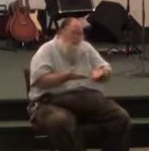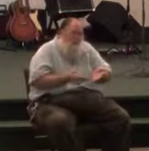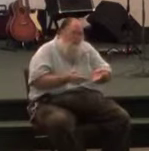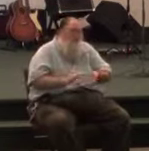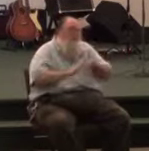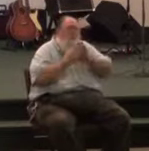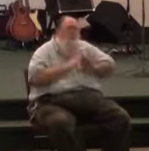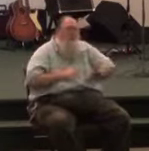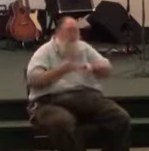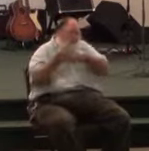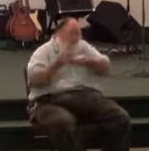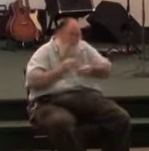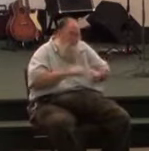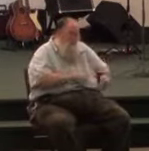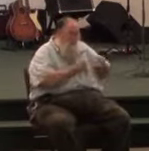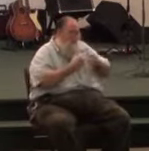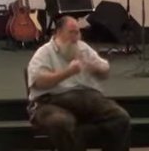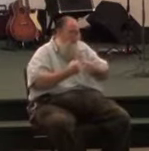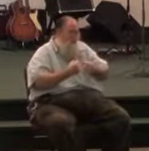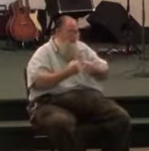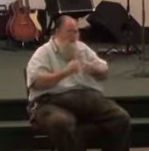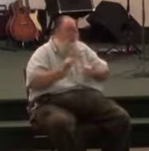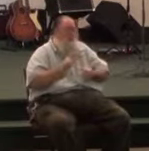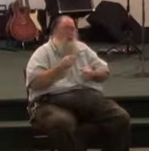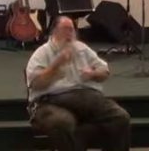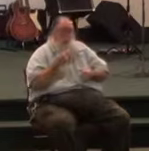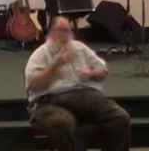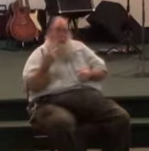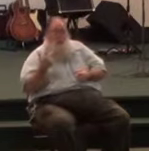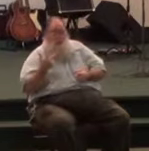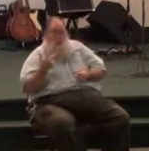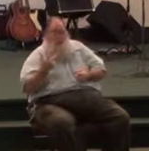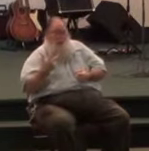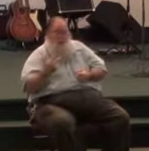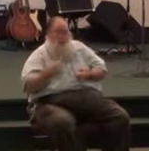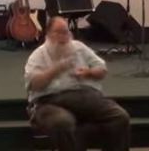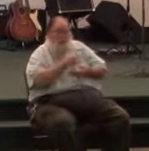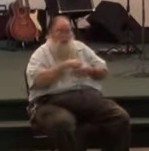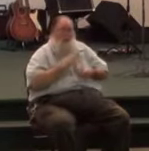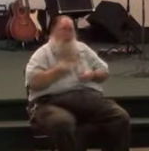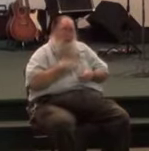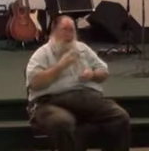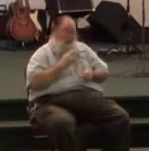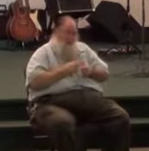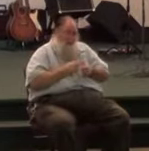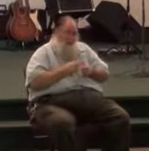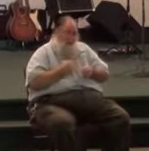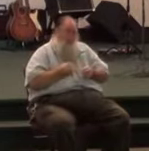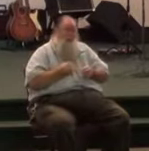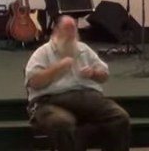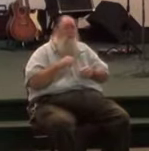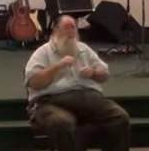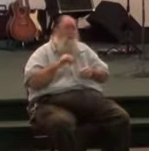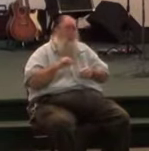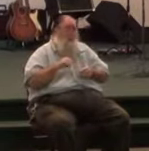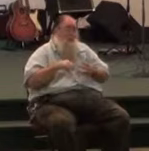Peace brings strength. Where two or three are gathered in my name, I'll be in the midst of thee. And the